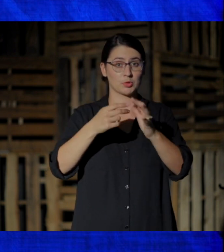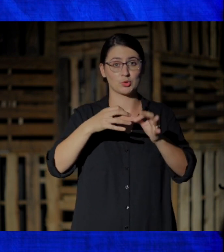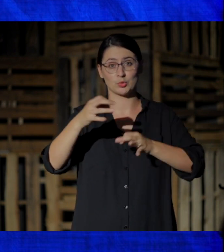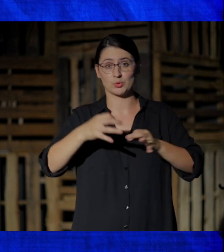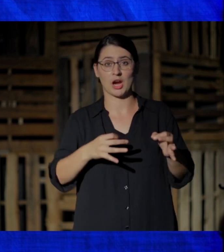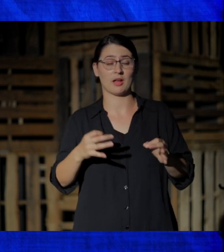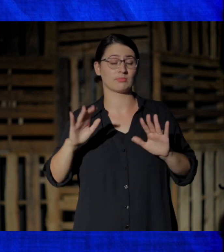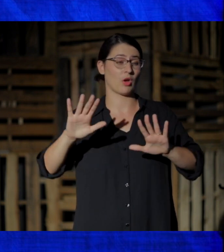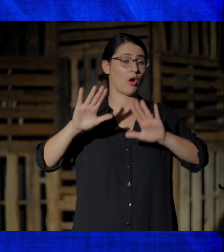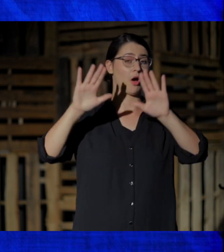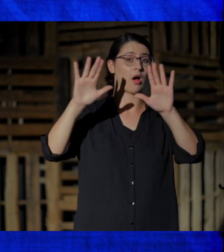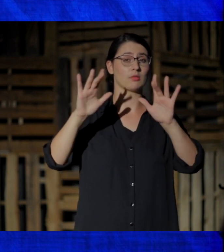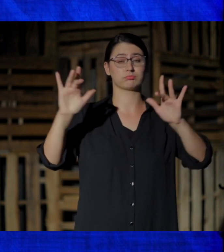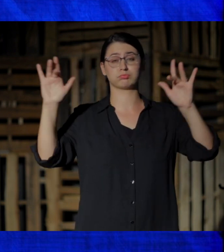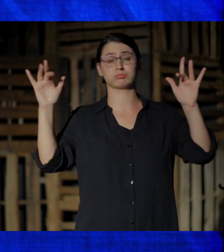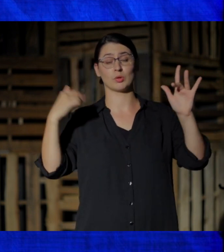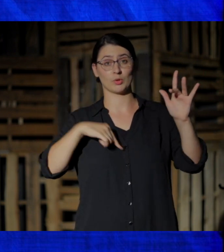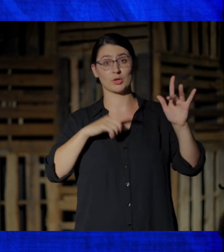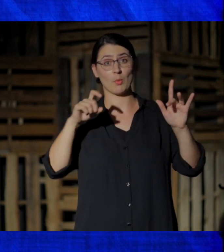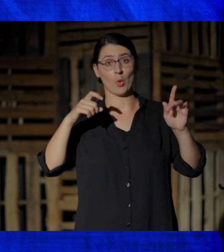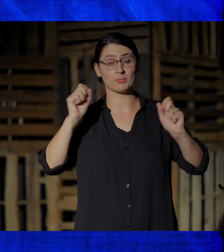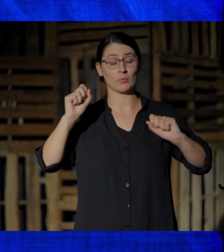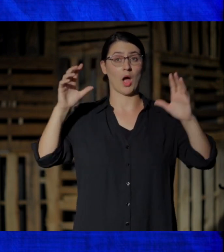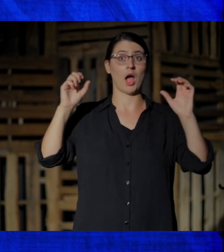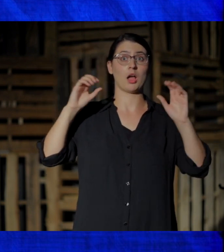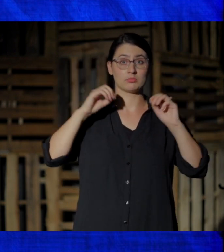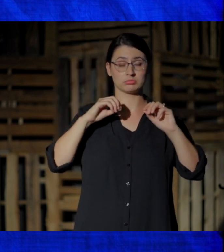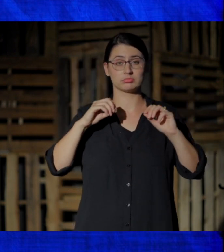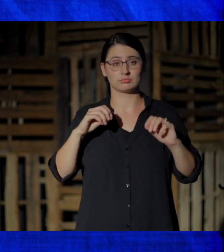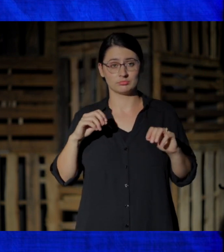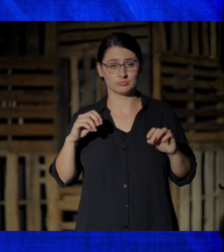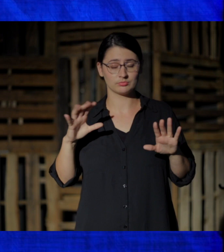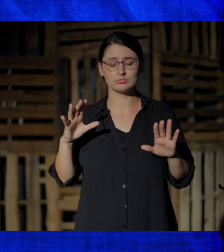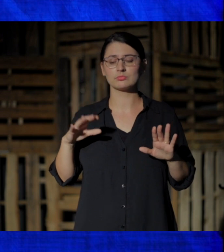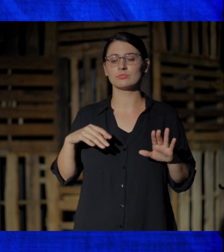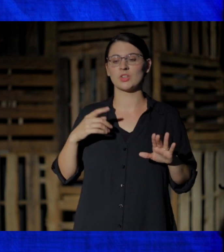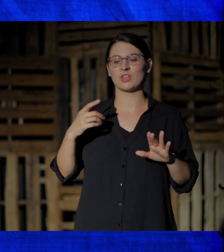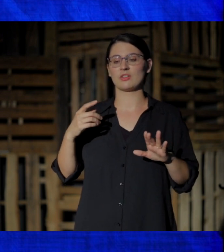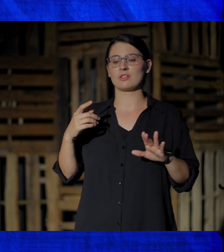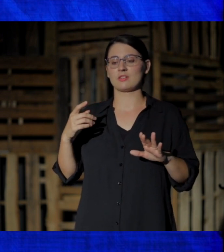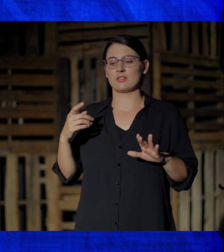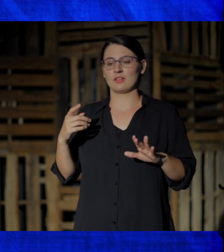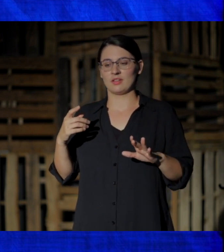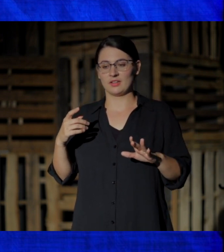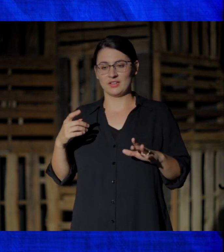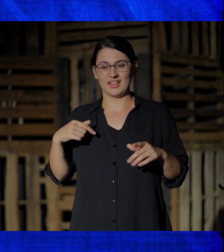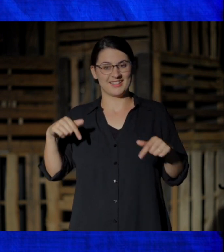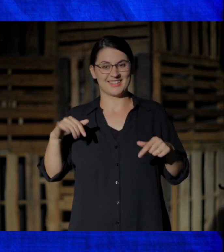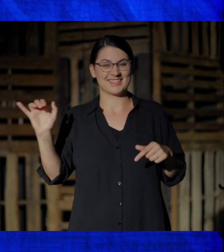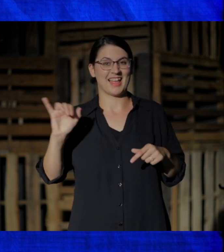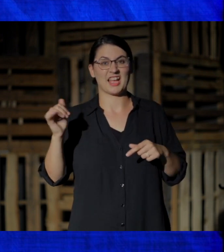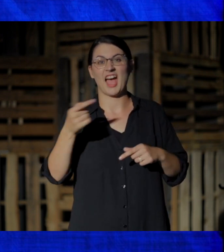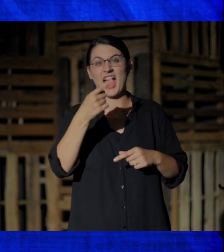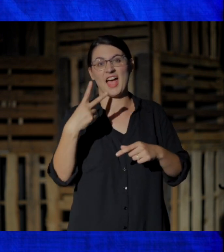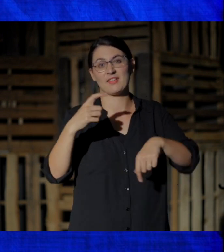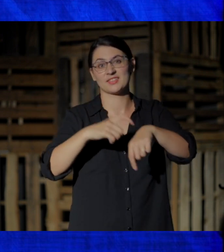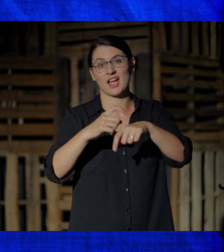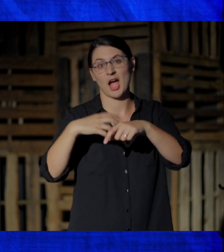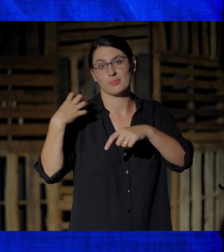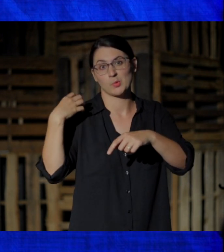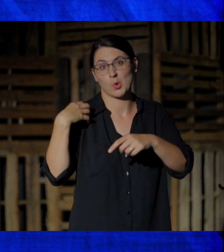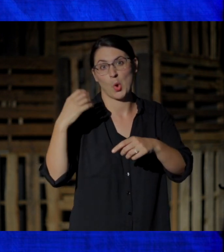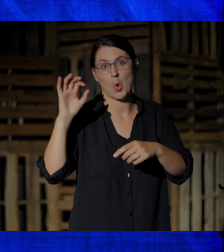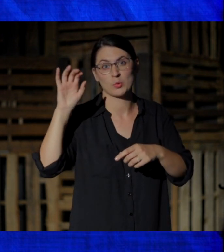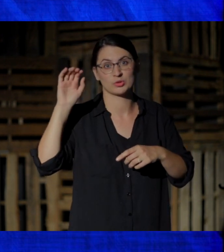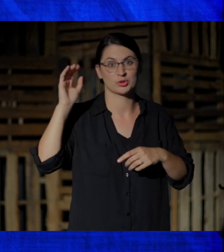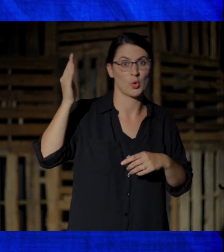be like, wow. All right, so these are terms. These are like halftime coach's speech, get you fired up to go back out there and win the